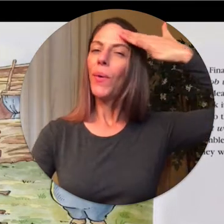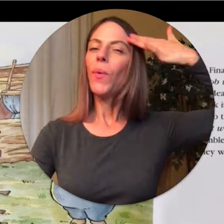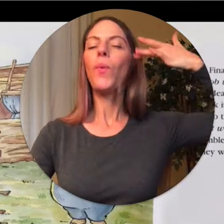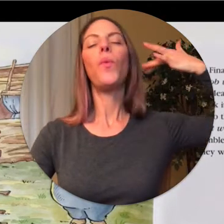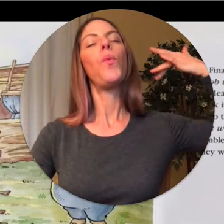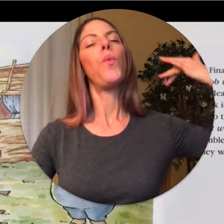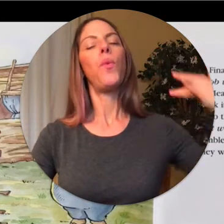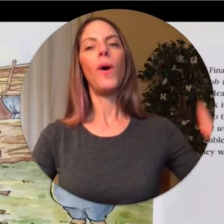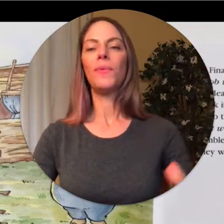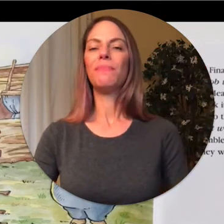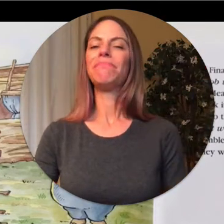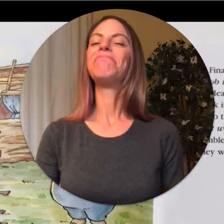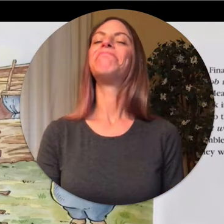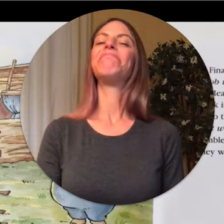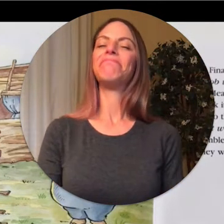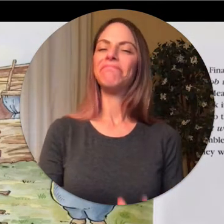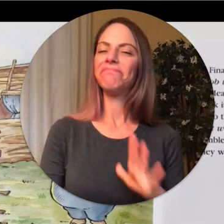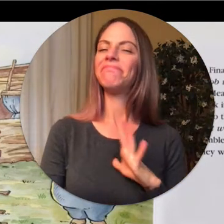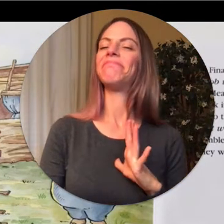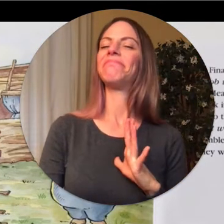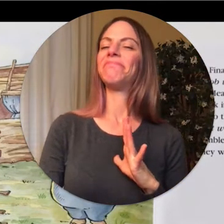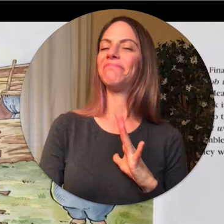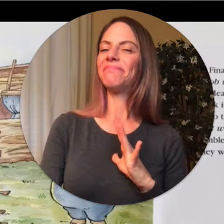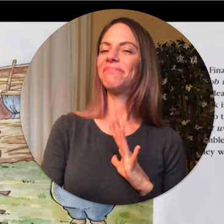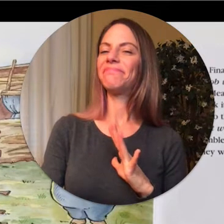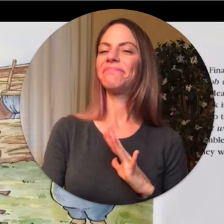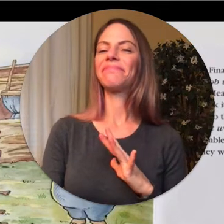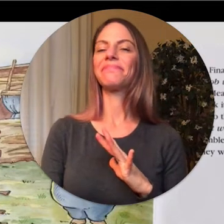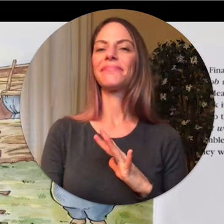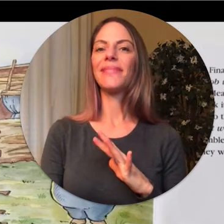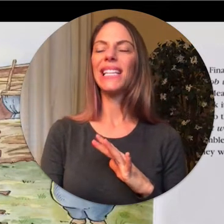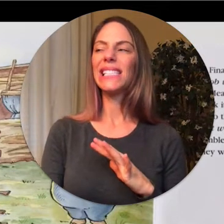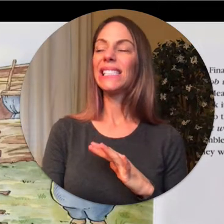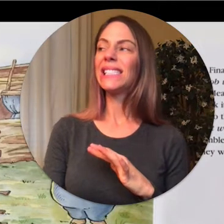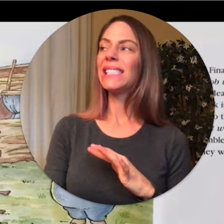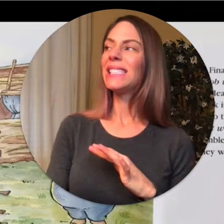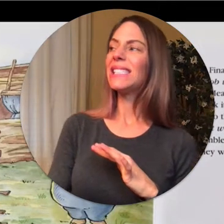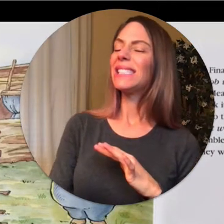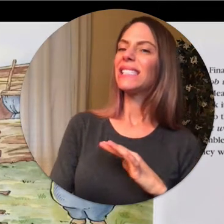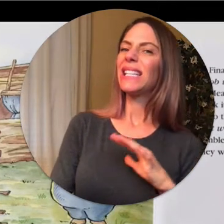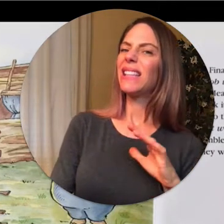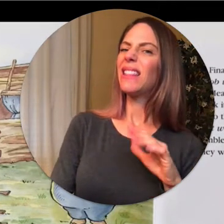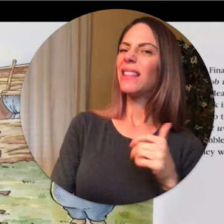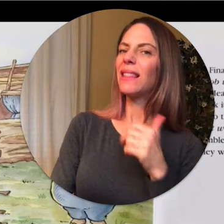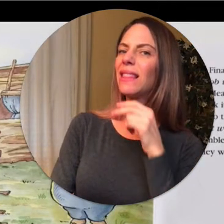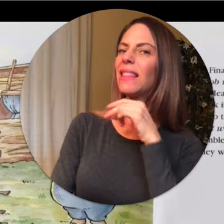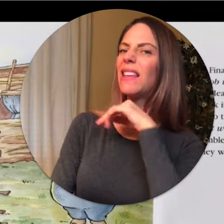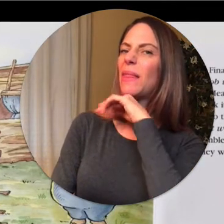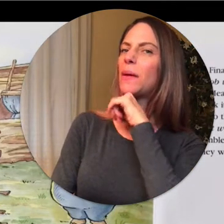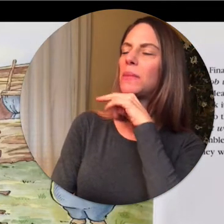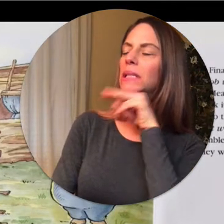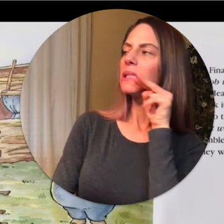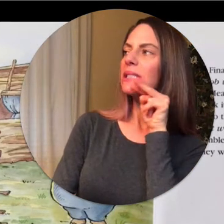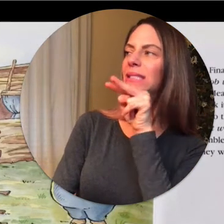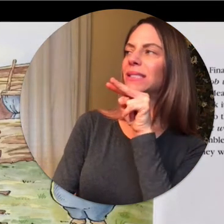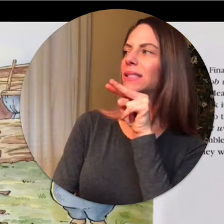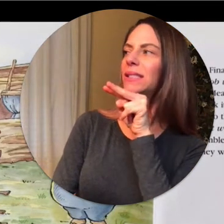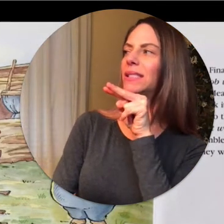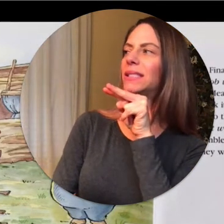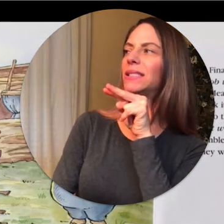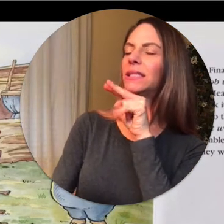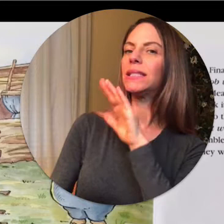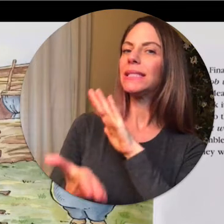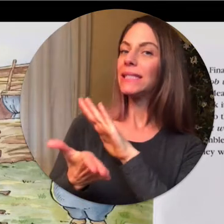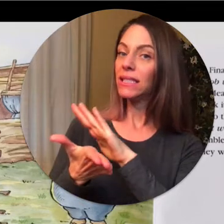the third pig remarked, "It's very nice, but I don't think it's strong enough." So the third little pig searched